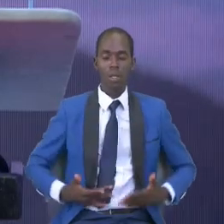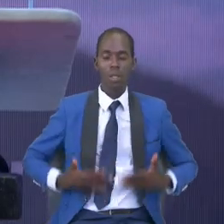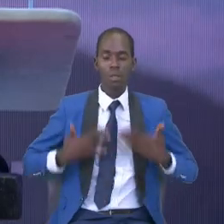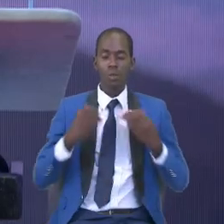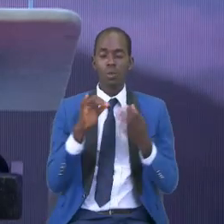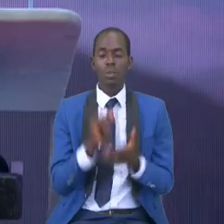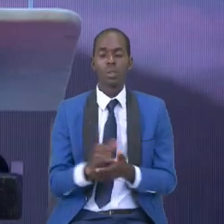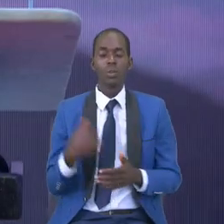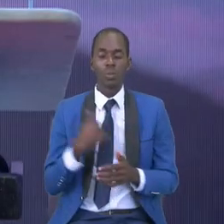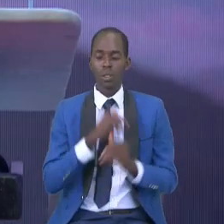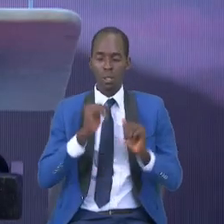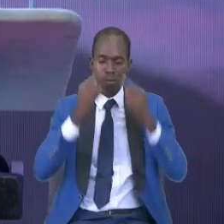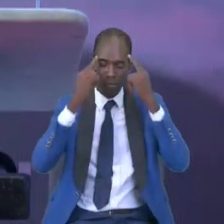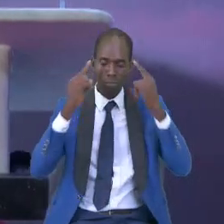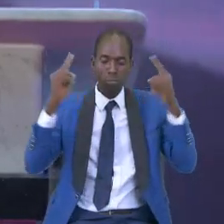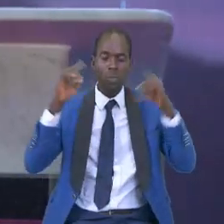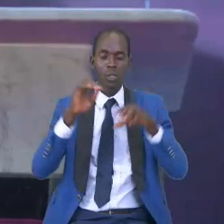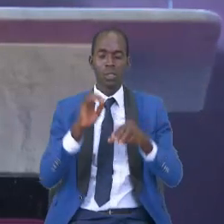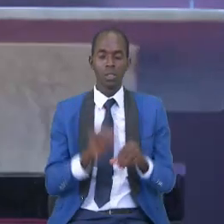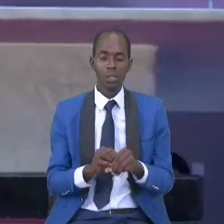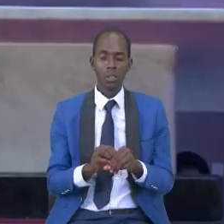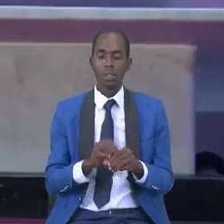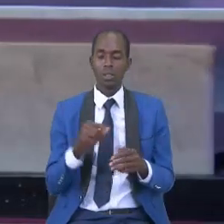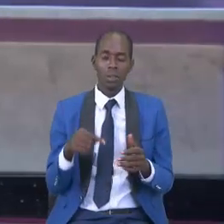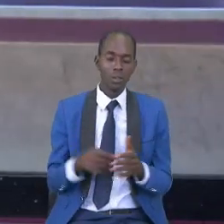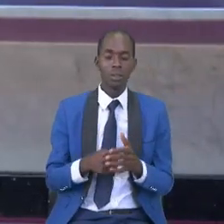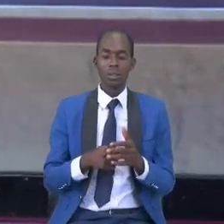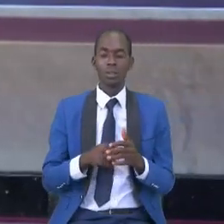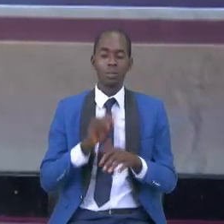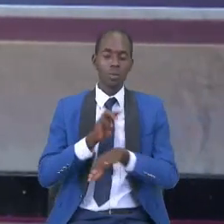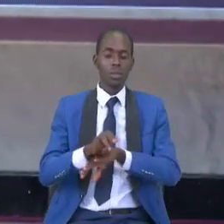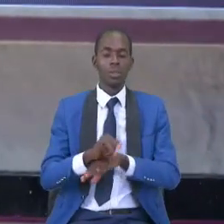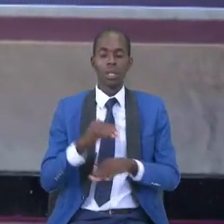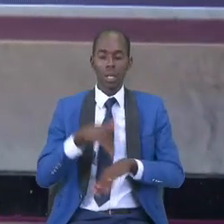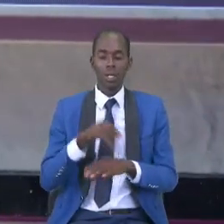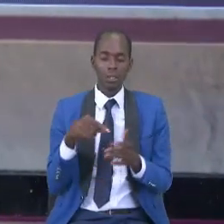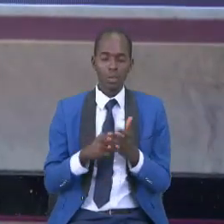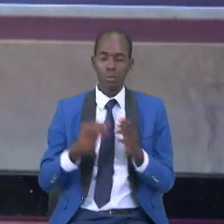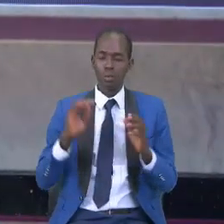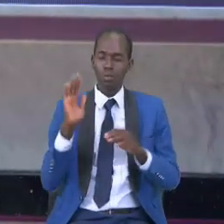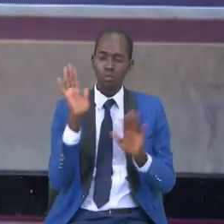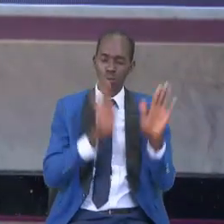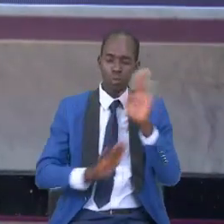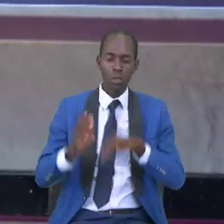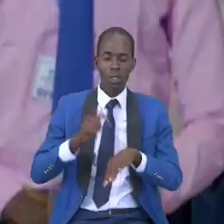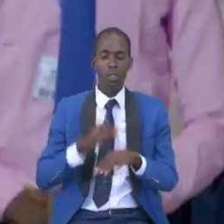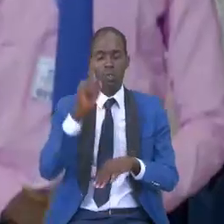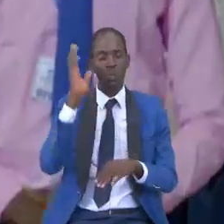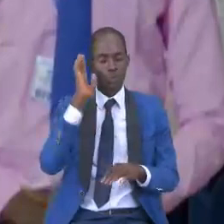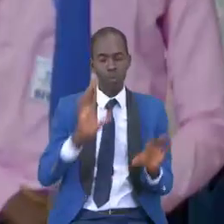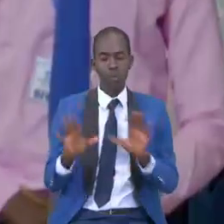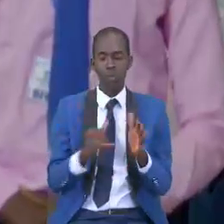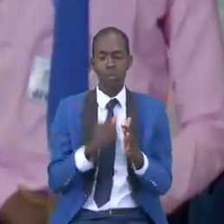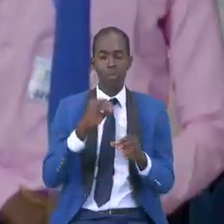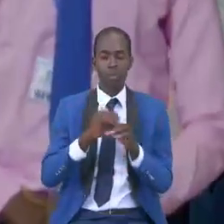excel in ministry, even in these troublous times. Oh Lord, I pray you fulfill in Jesus' name.